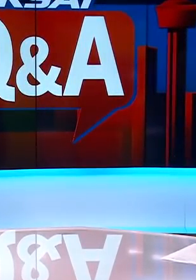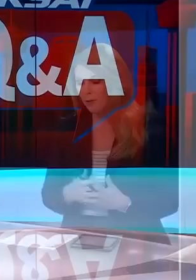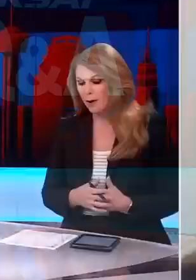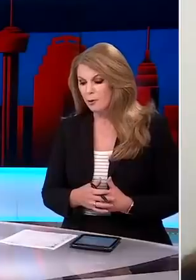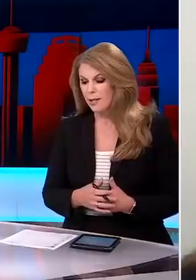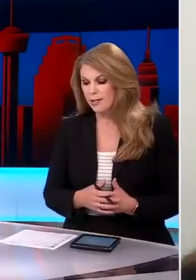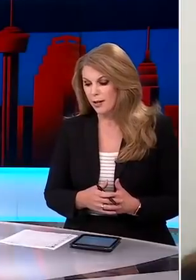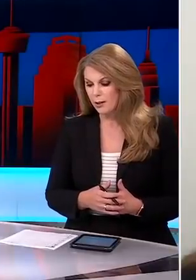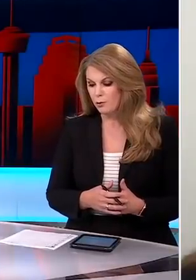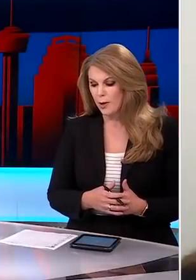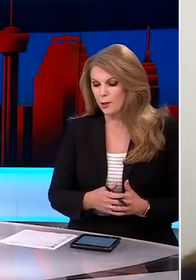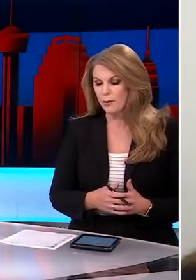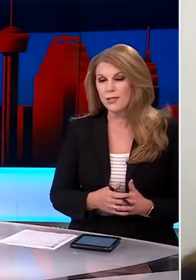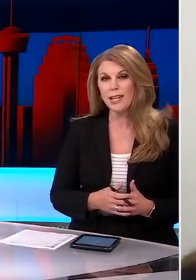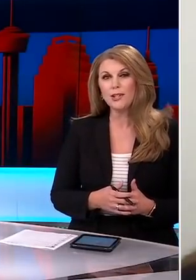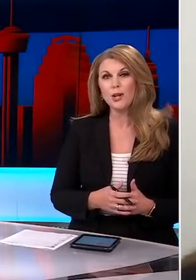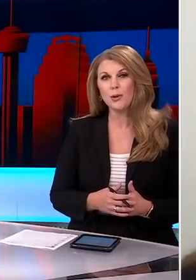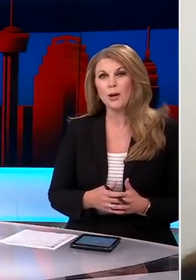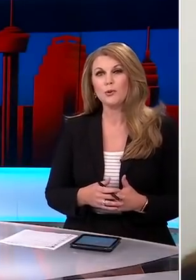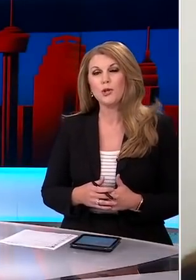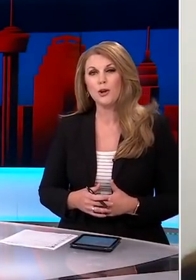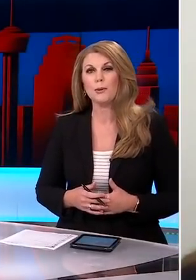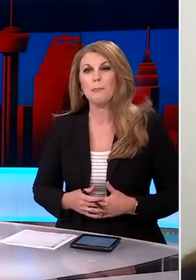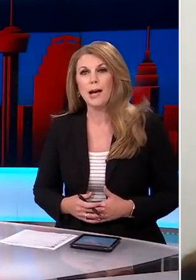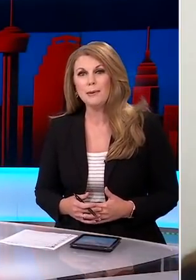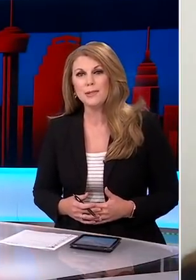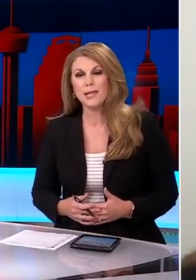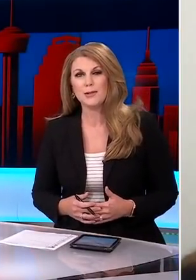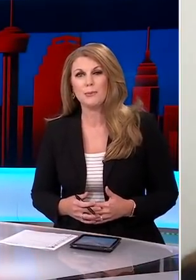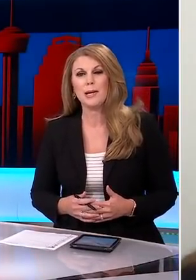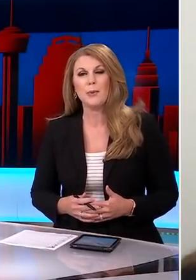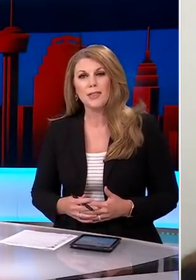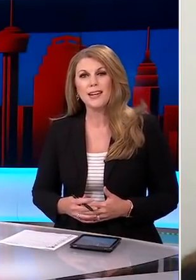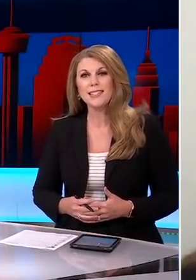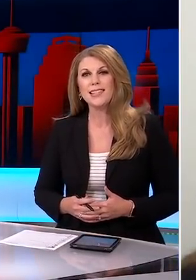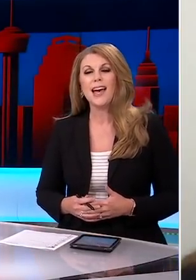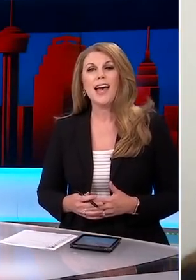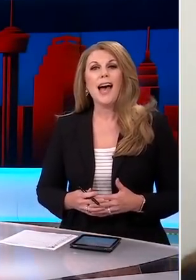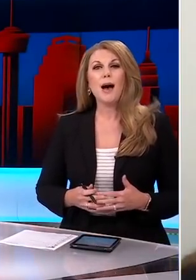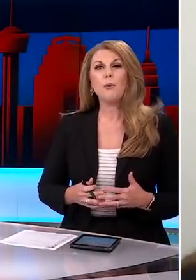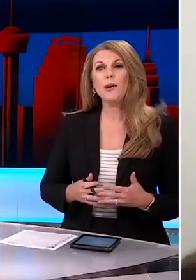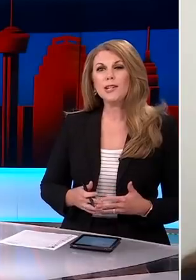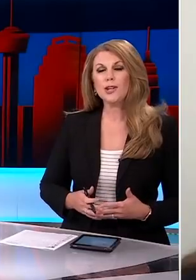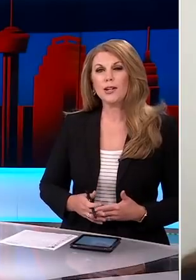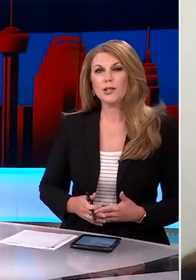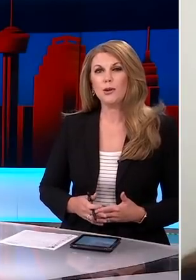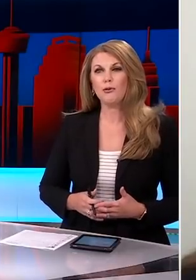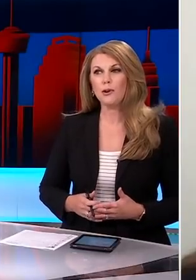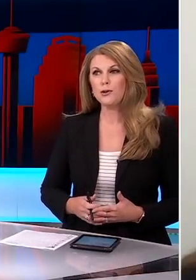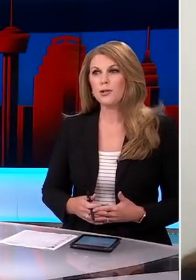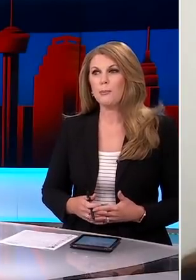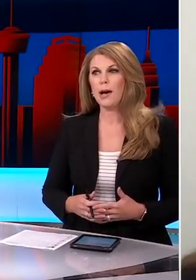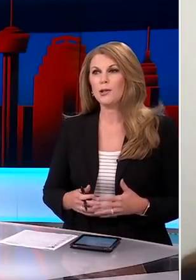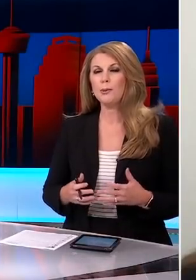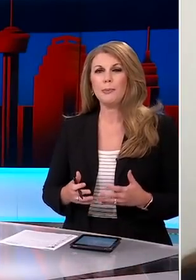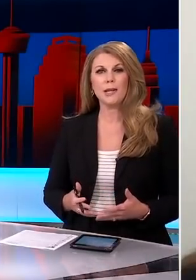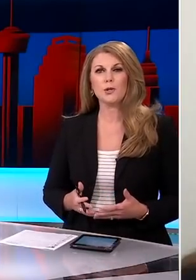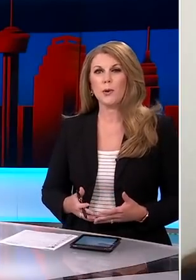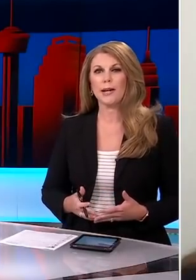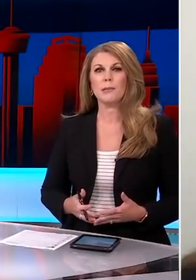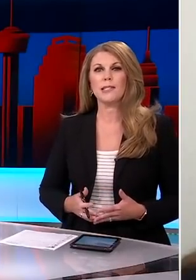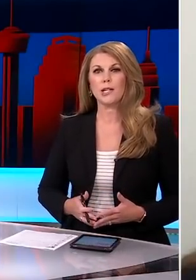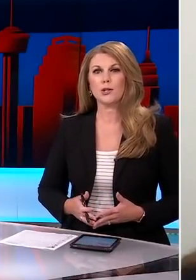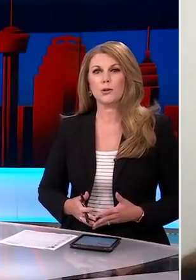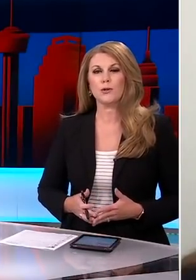Inga Cotton, founder and executive director of San Antonio Charter Moms, thanks for being with us. I want to talk to you first about your